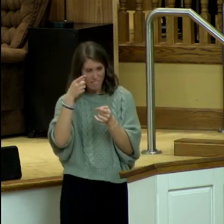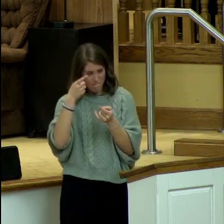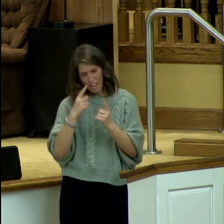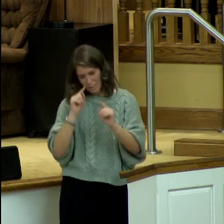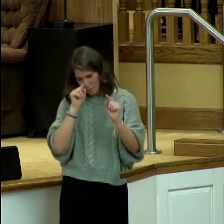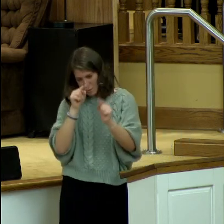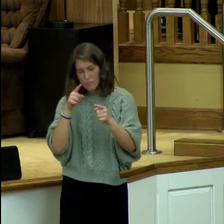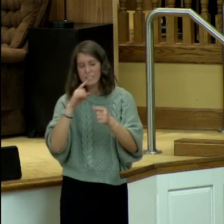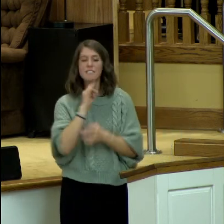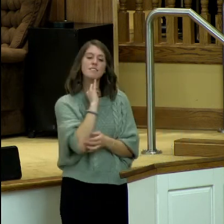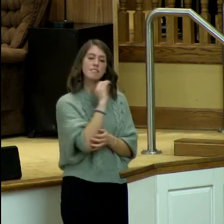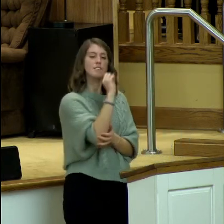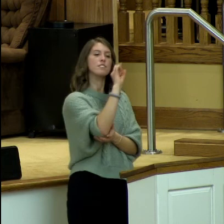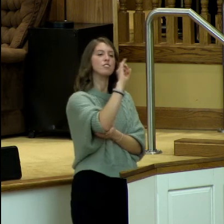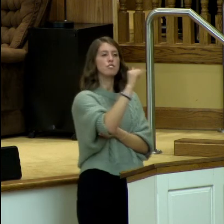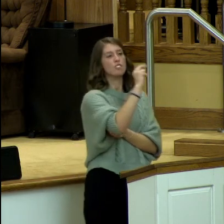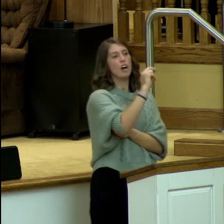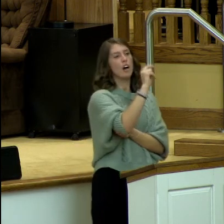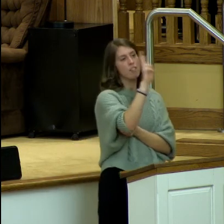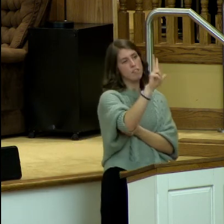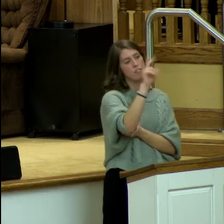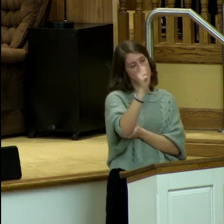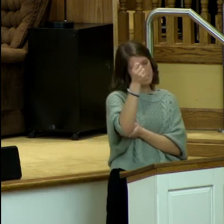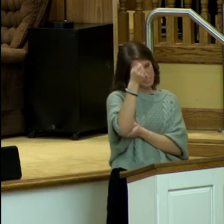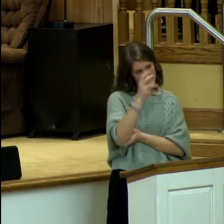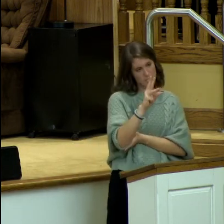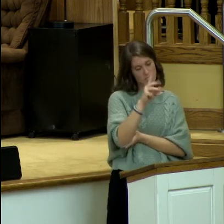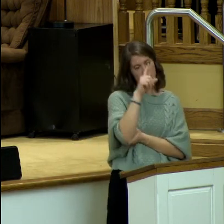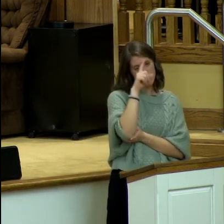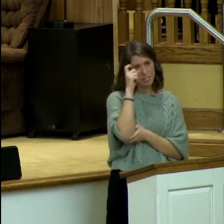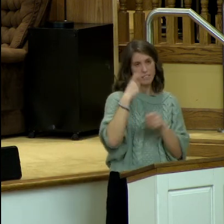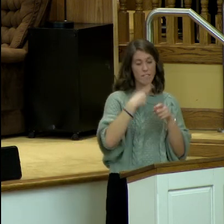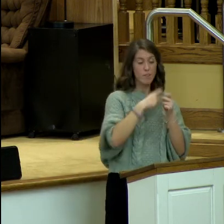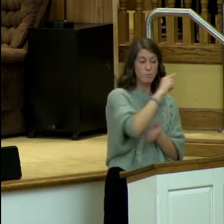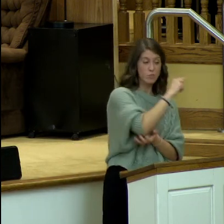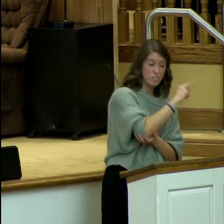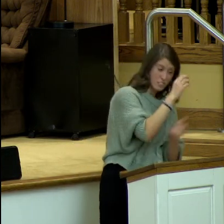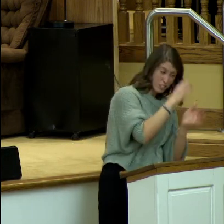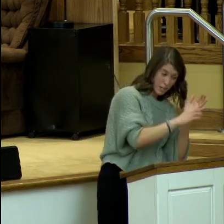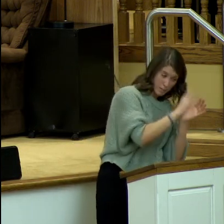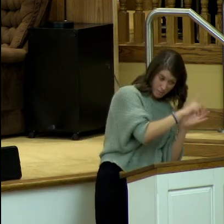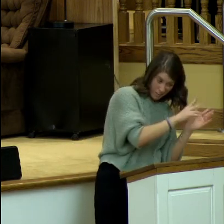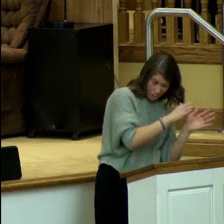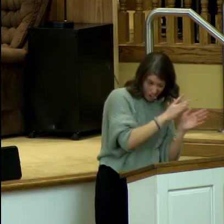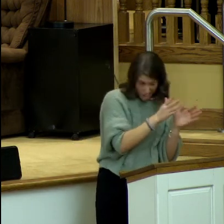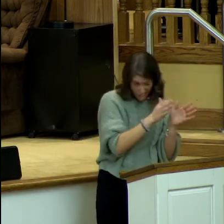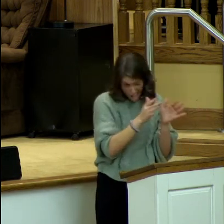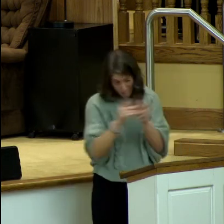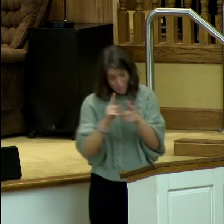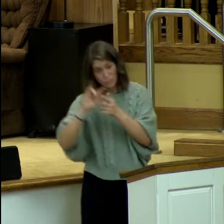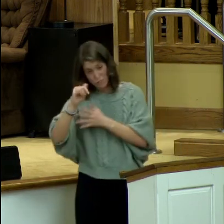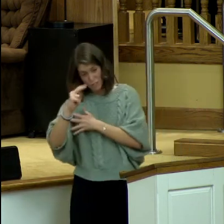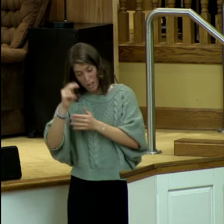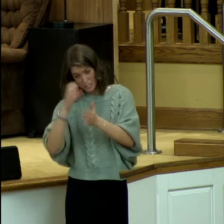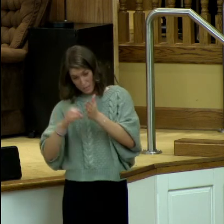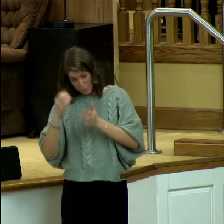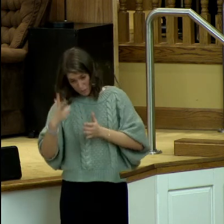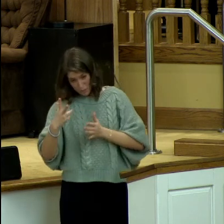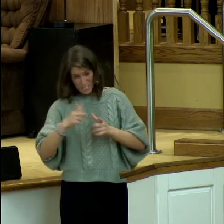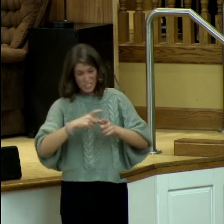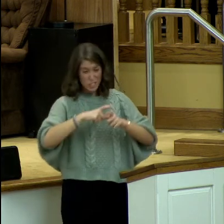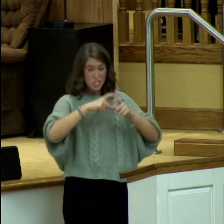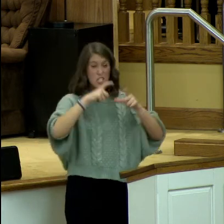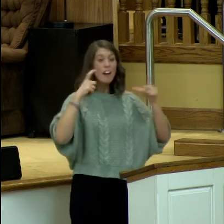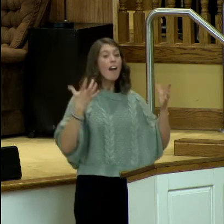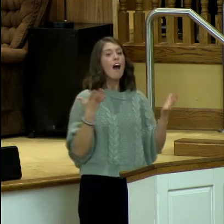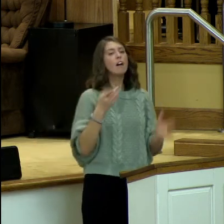destination is John 3:16. Because from Genesis chapter 3 to John chapter 3, there was a great